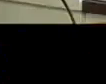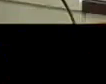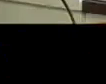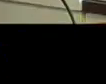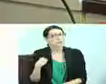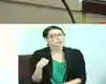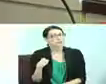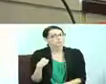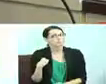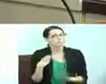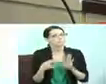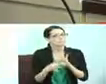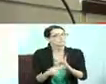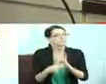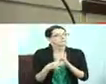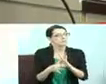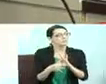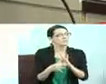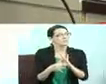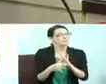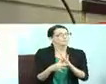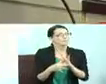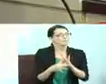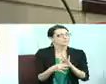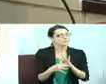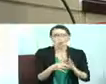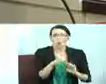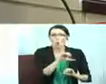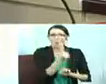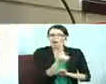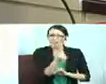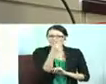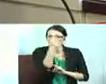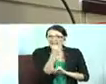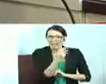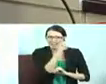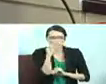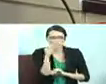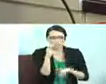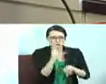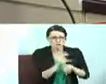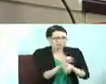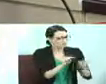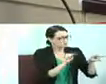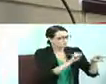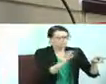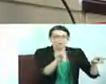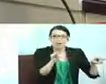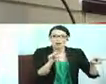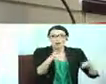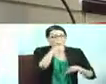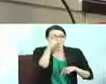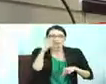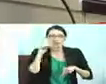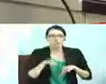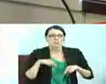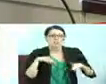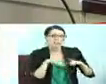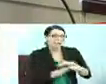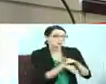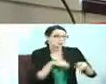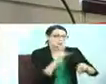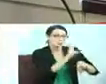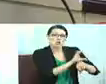membership. There were other Catholic churches in Denison, but black people were not allowed to go